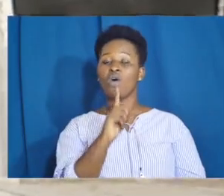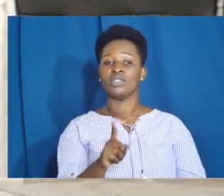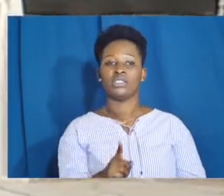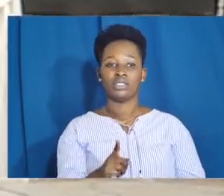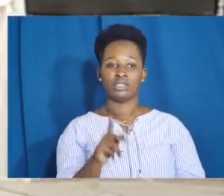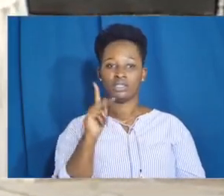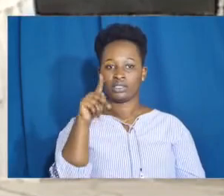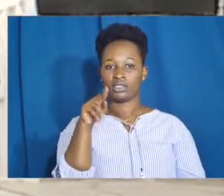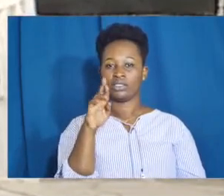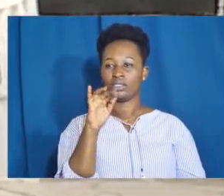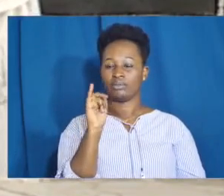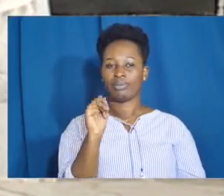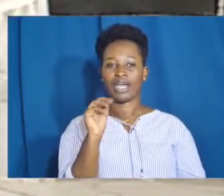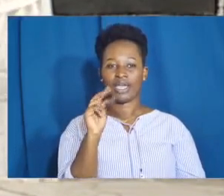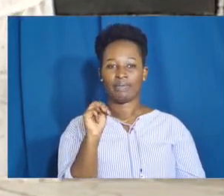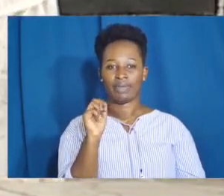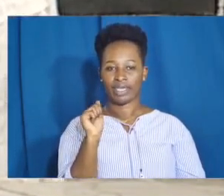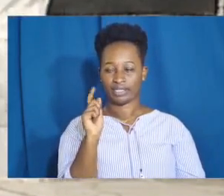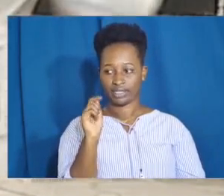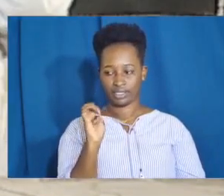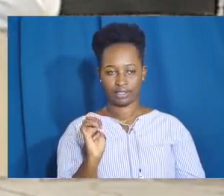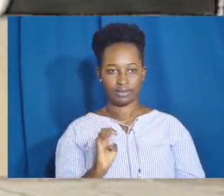is primate.